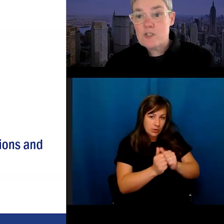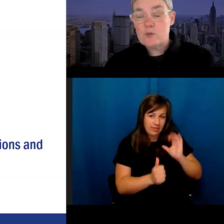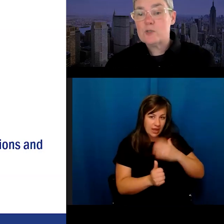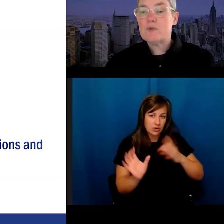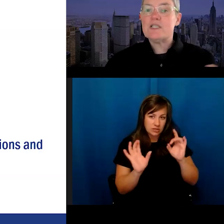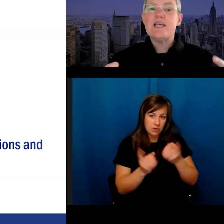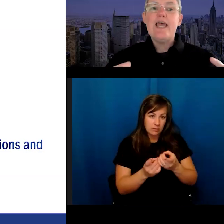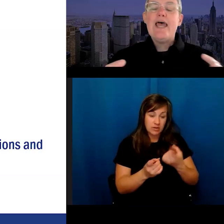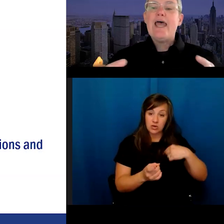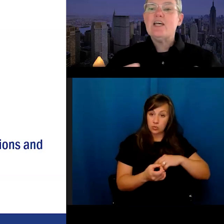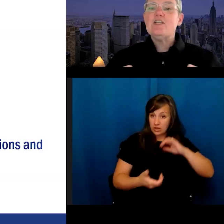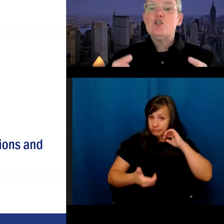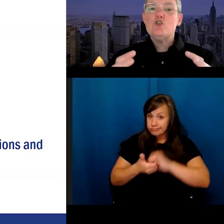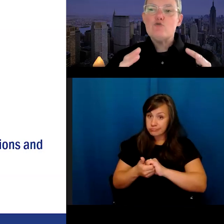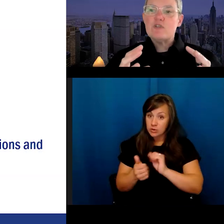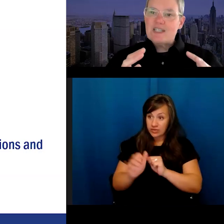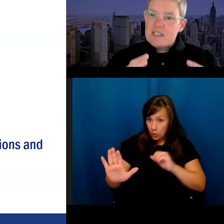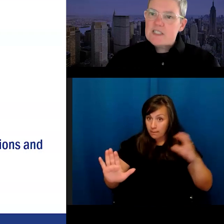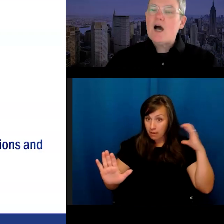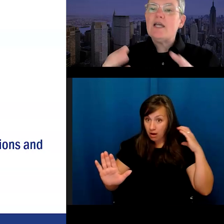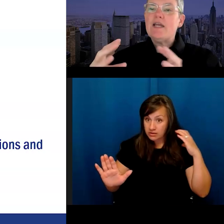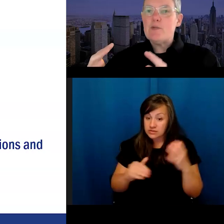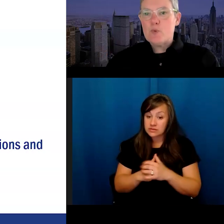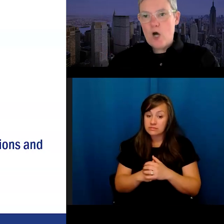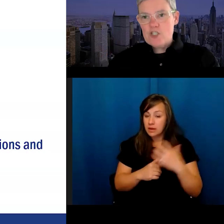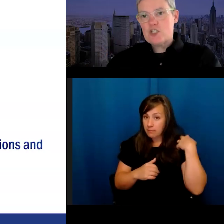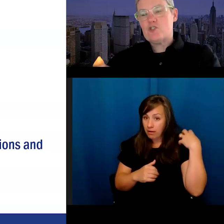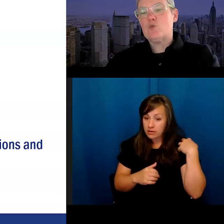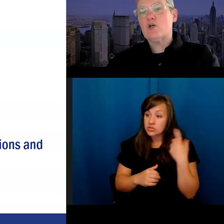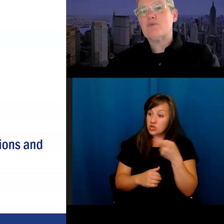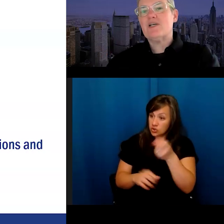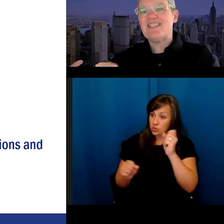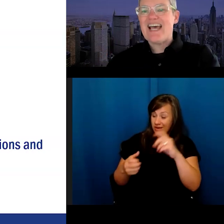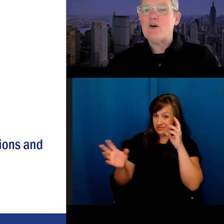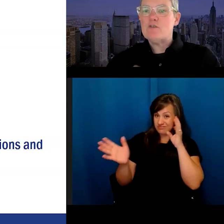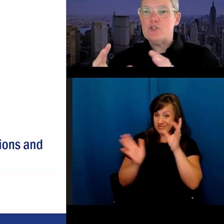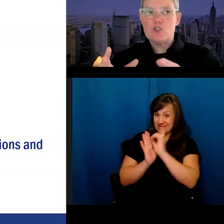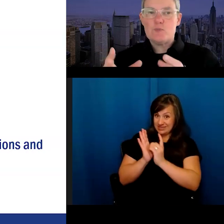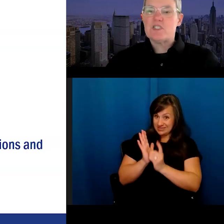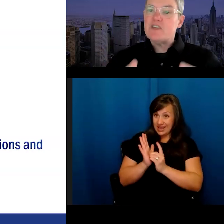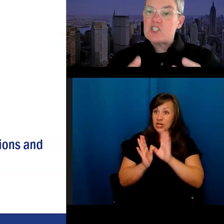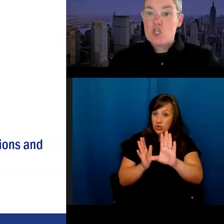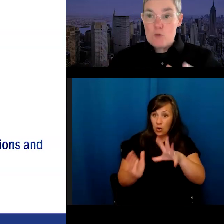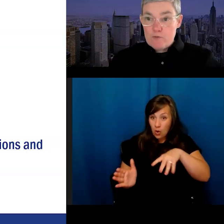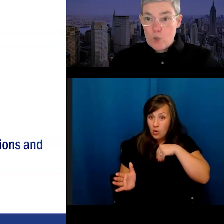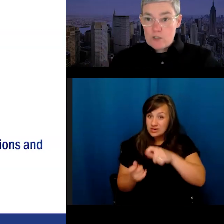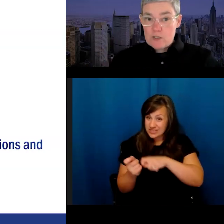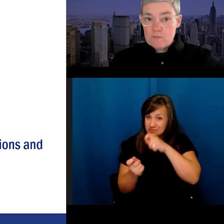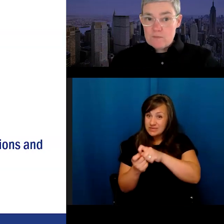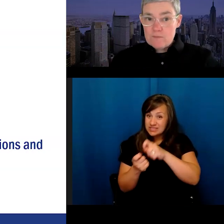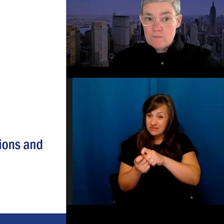just your boss at your workplace, and you can design a project at your workplace that's out of your specific scope